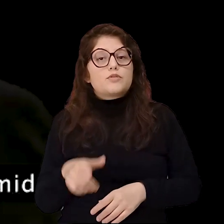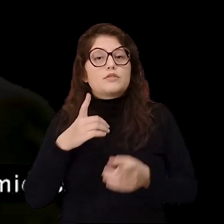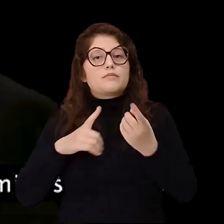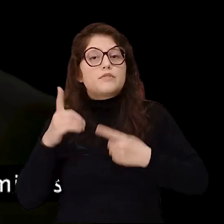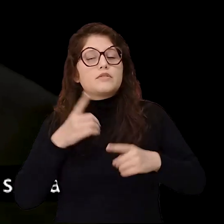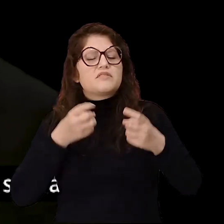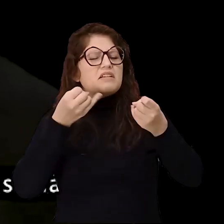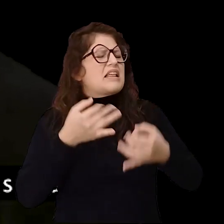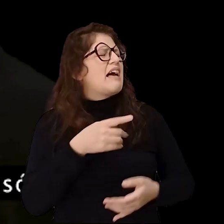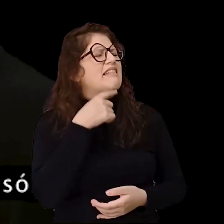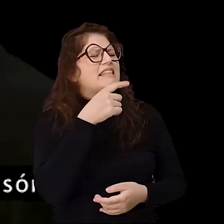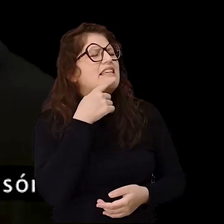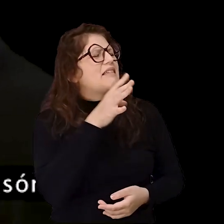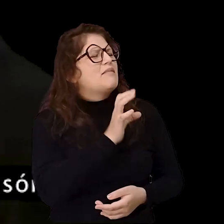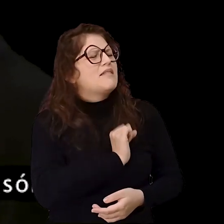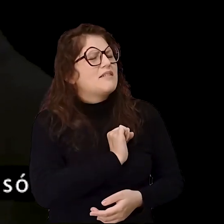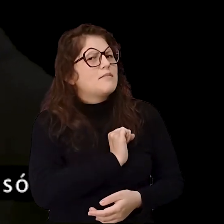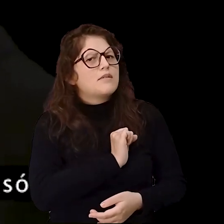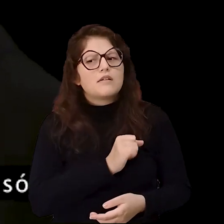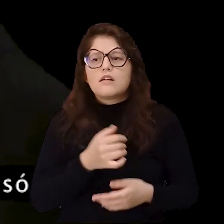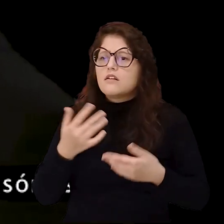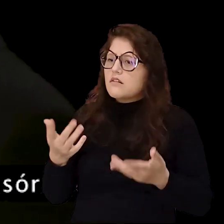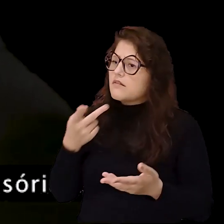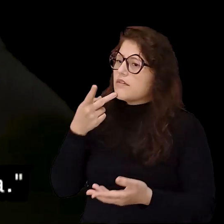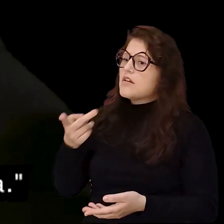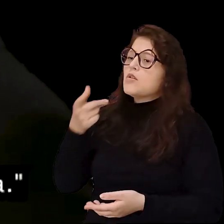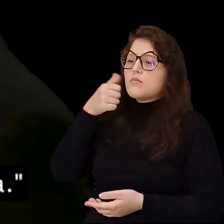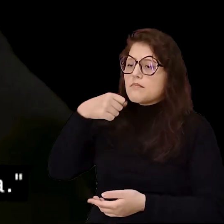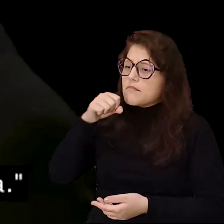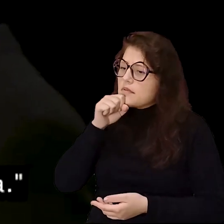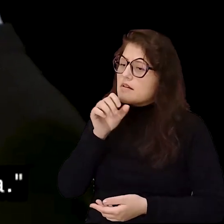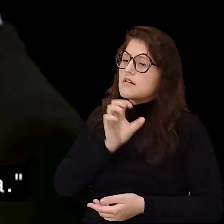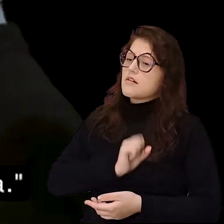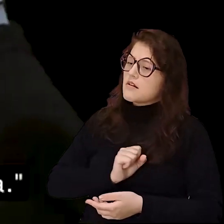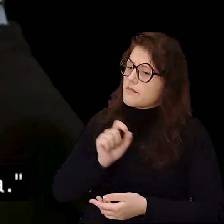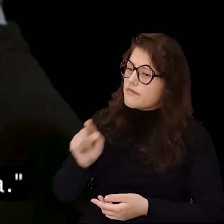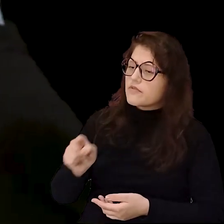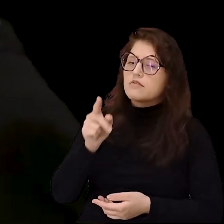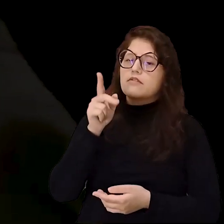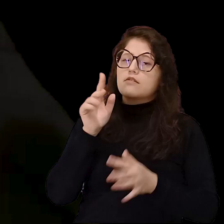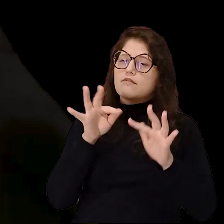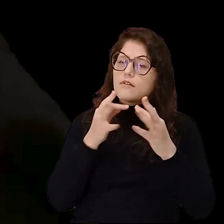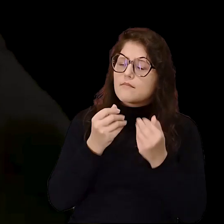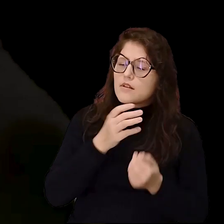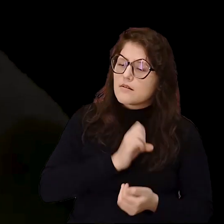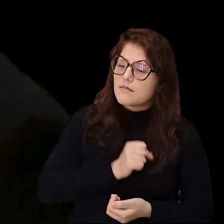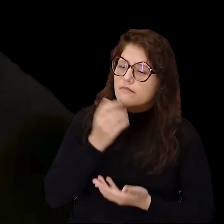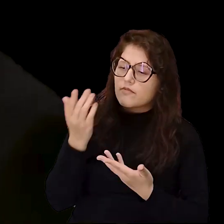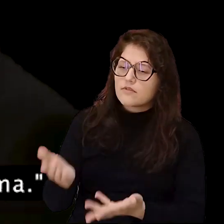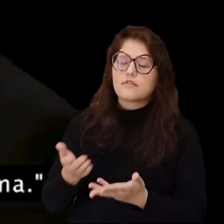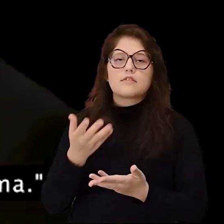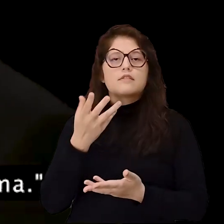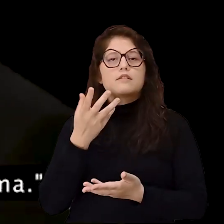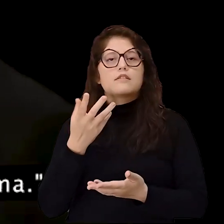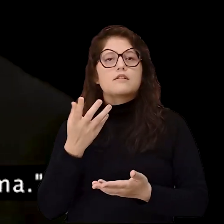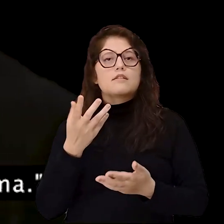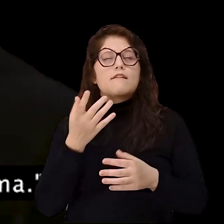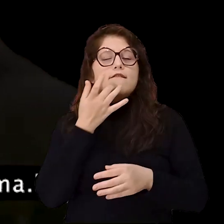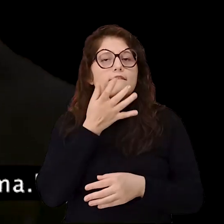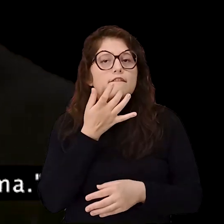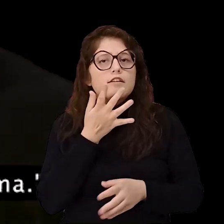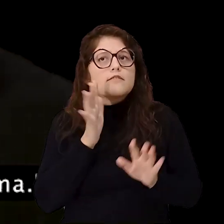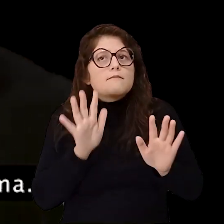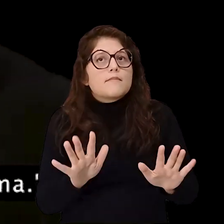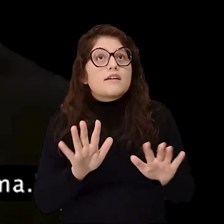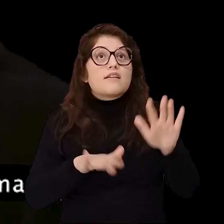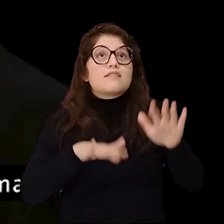depressive people that they have many delusional perceptions. People will say, no one loves me. And you say, I love you. Your wife loves you.